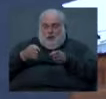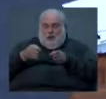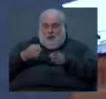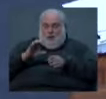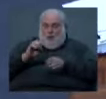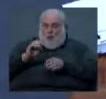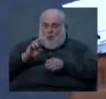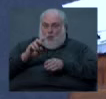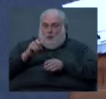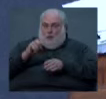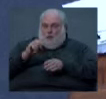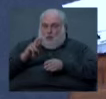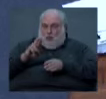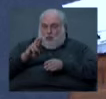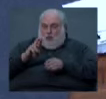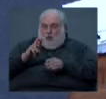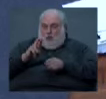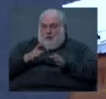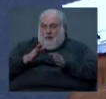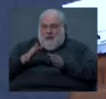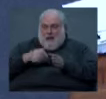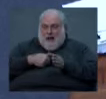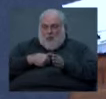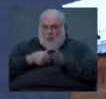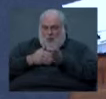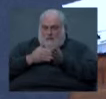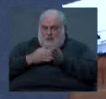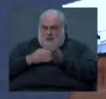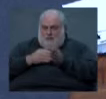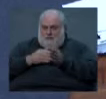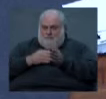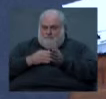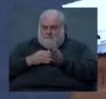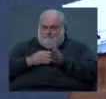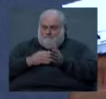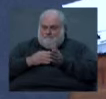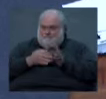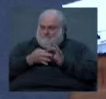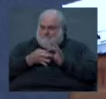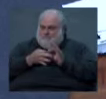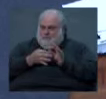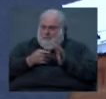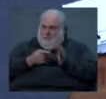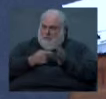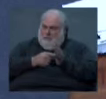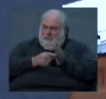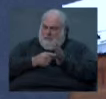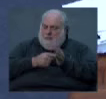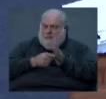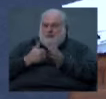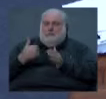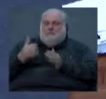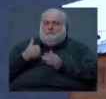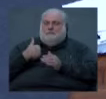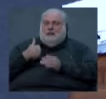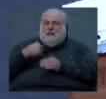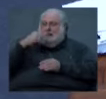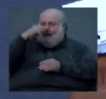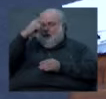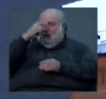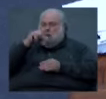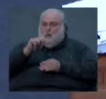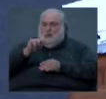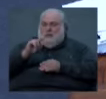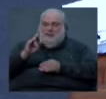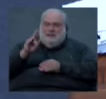Plan, which I will allude to. Back in late summer of 2017,